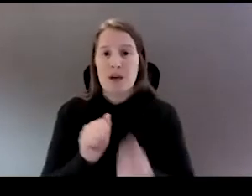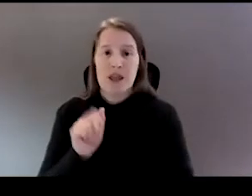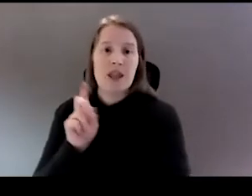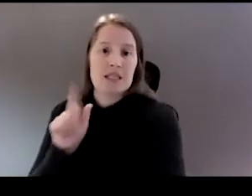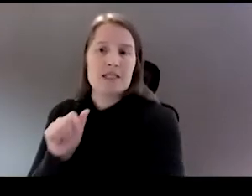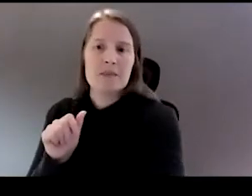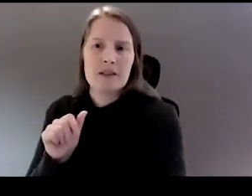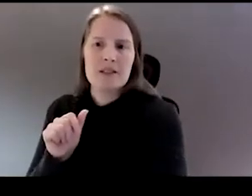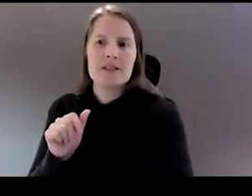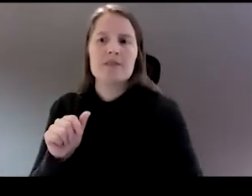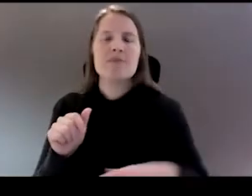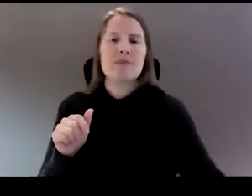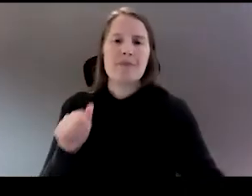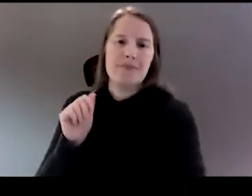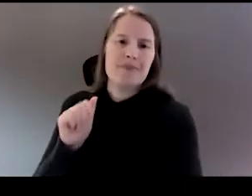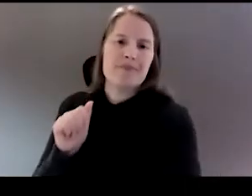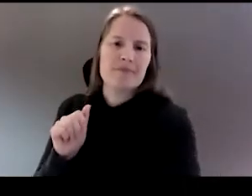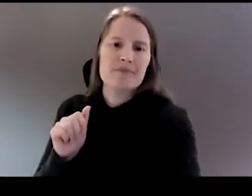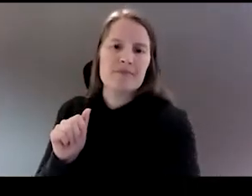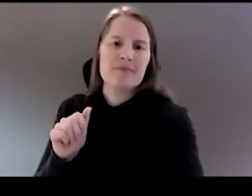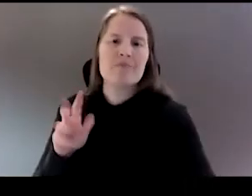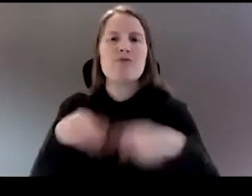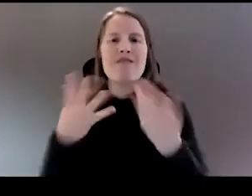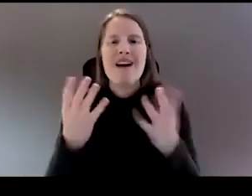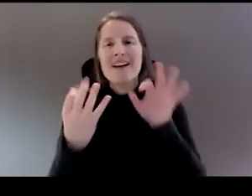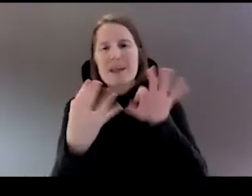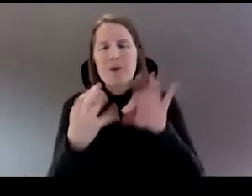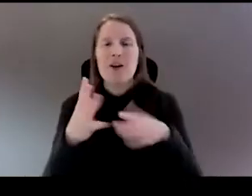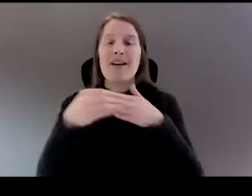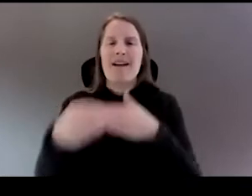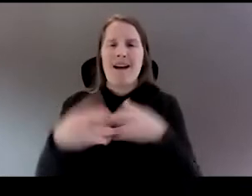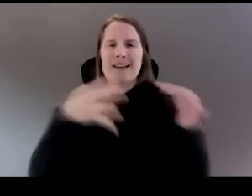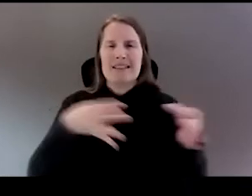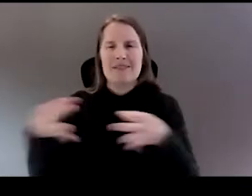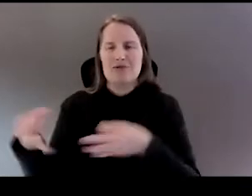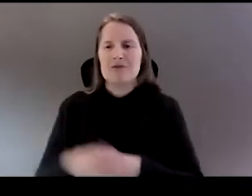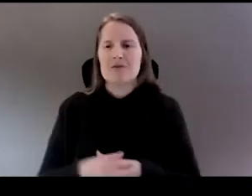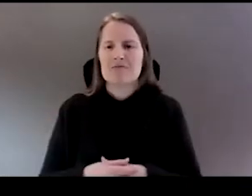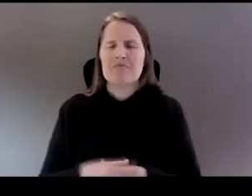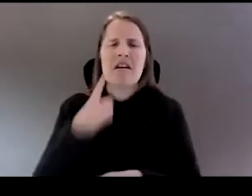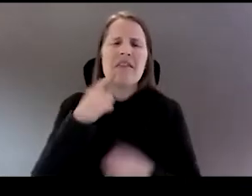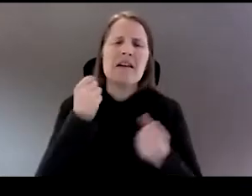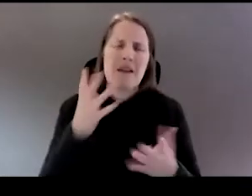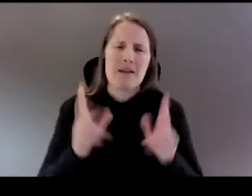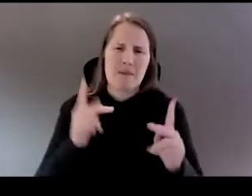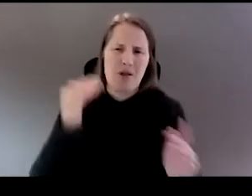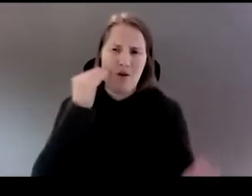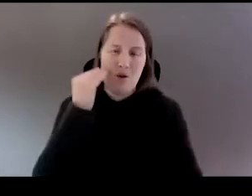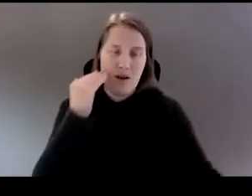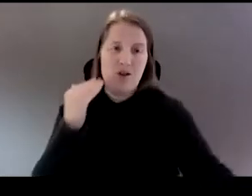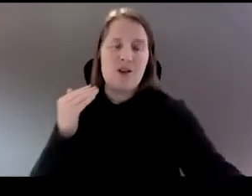those decisions. I don't think, and I think many folks have become aware that when it comes to disability